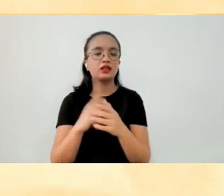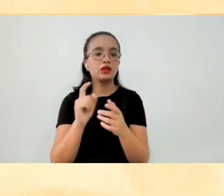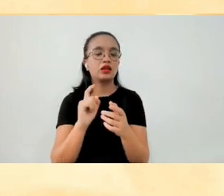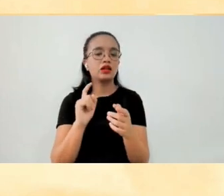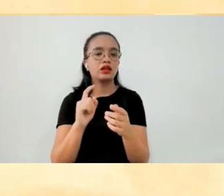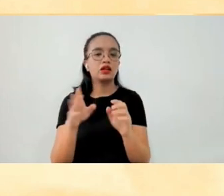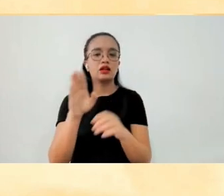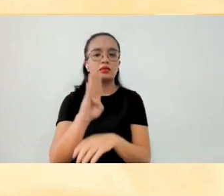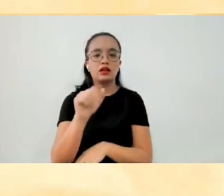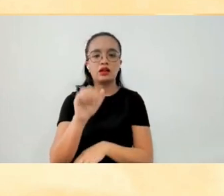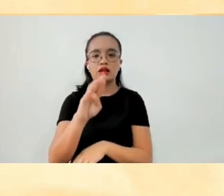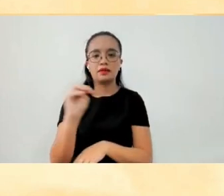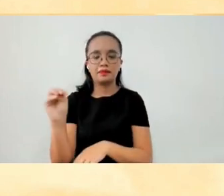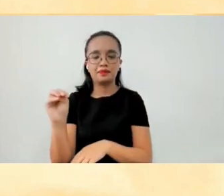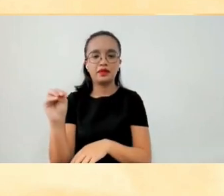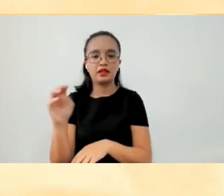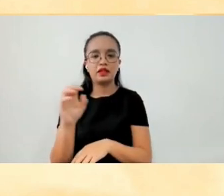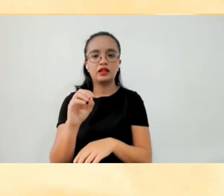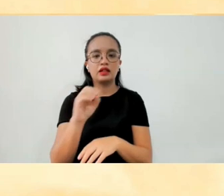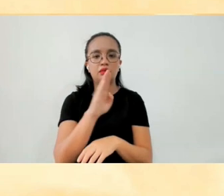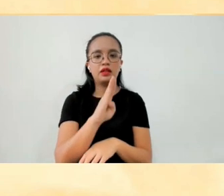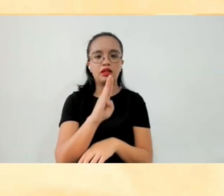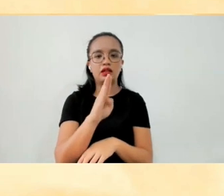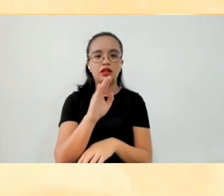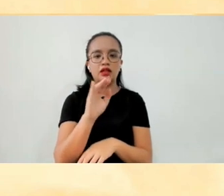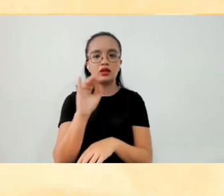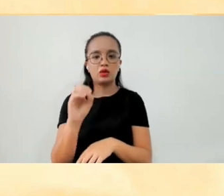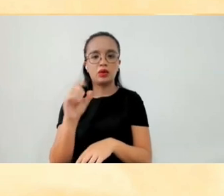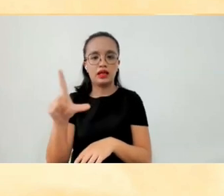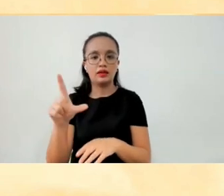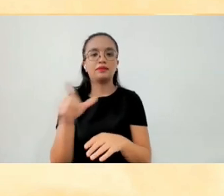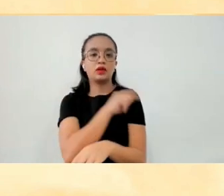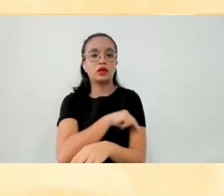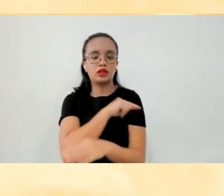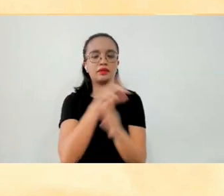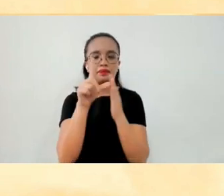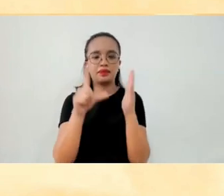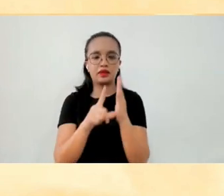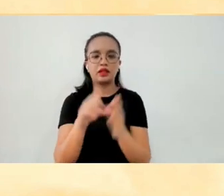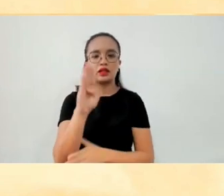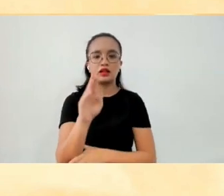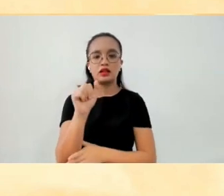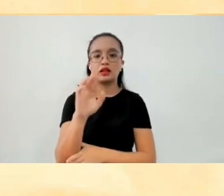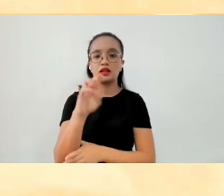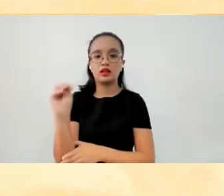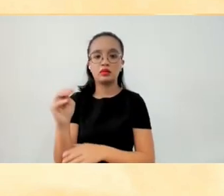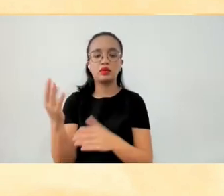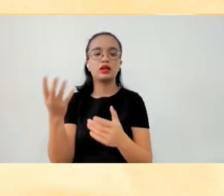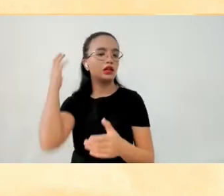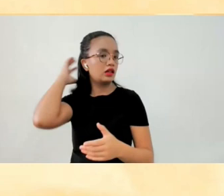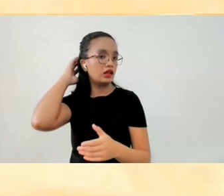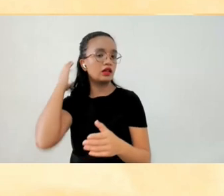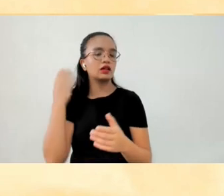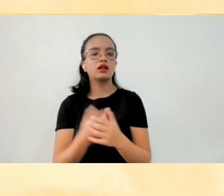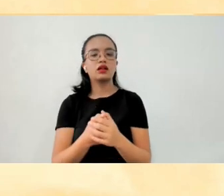the Bangsamoro Organic Law or the BOL. So the BARM, the Bangsamoro Autonomous Region in Muslim Mindanao, is